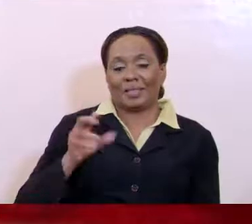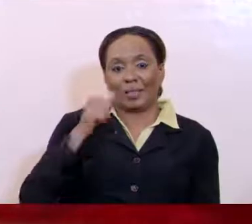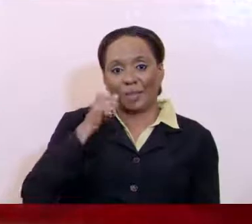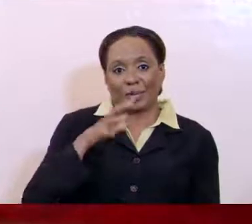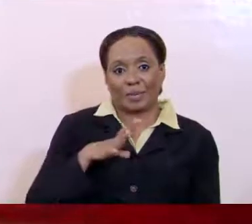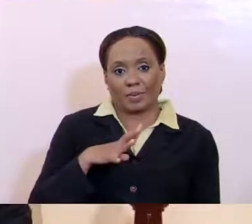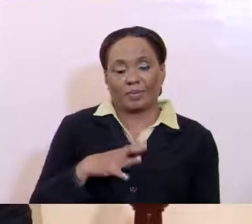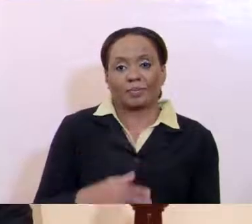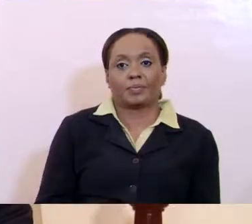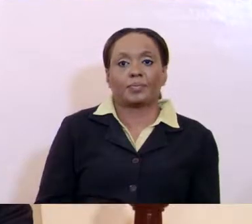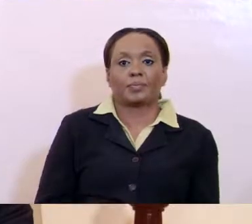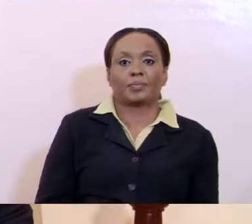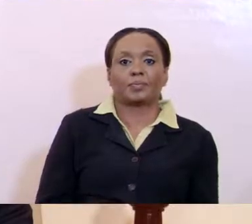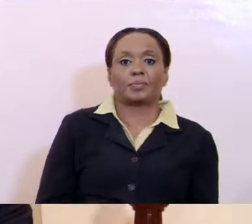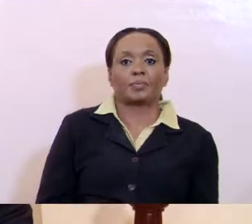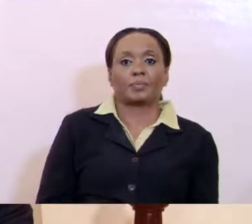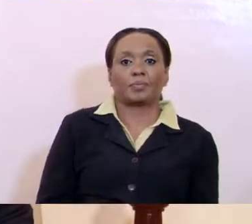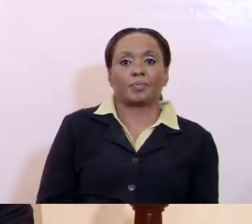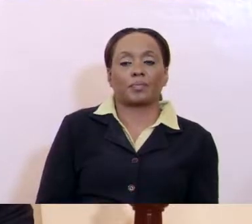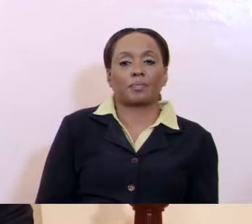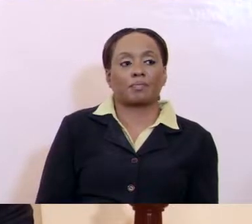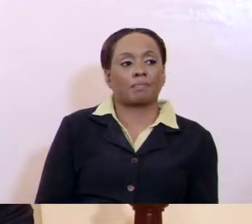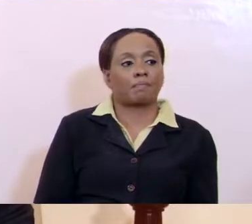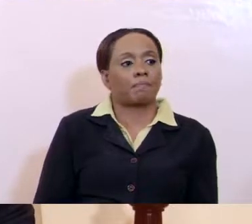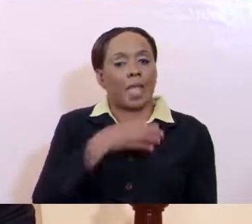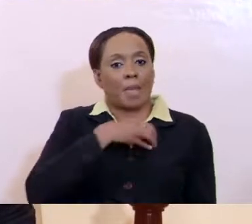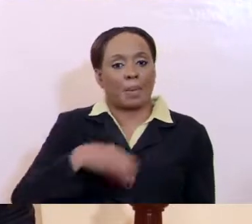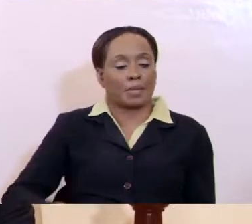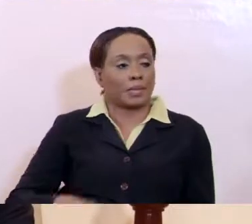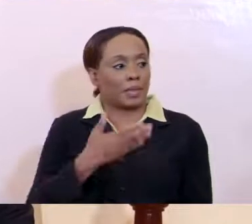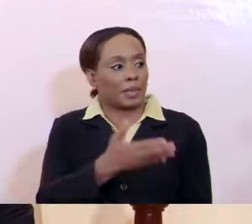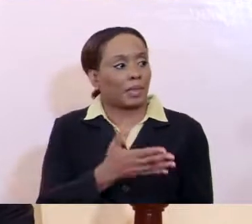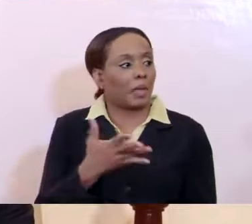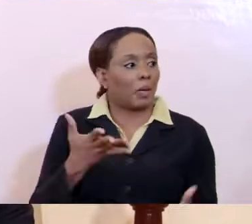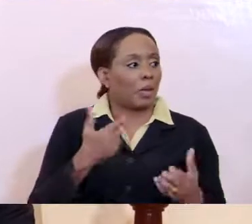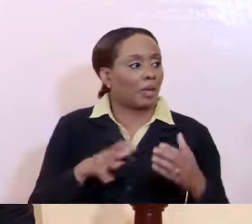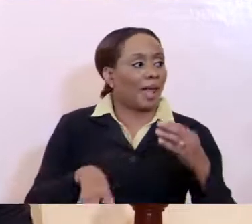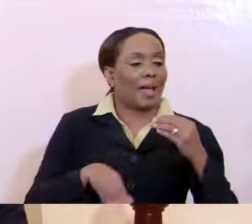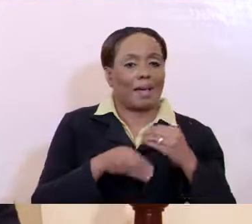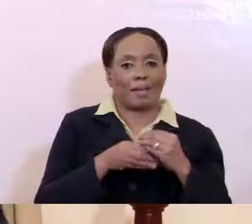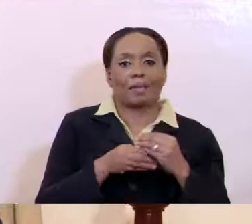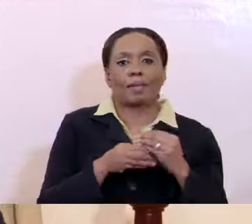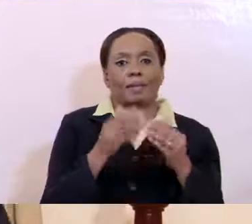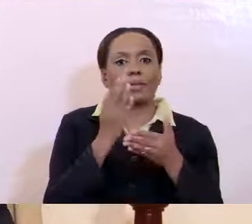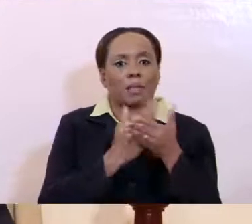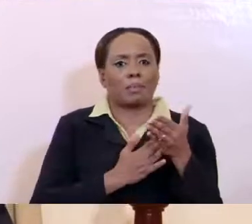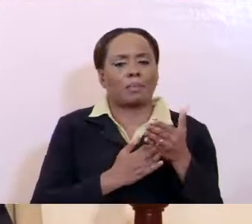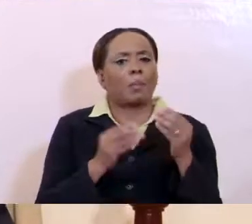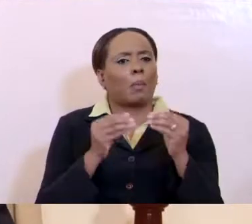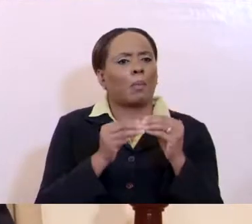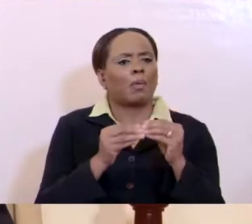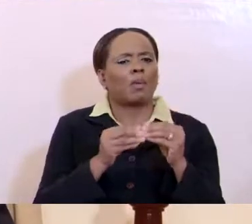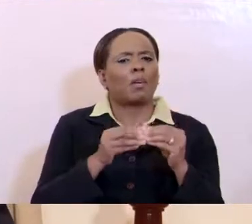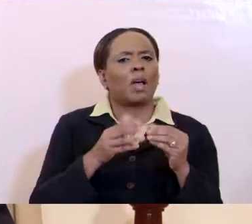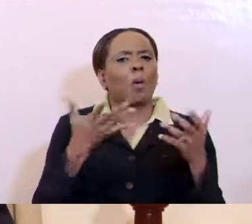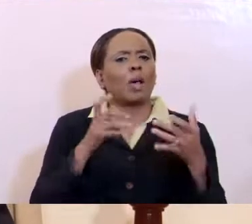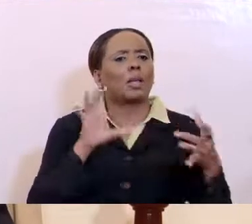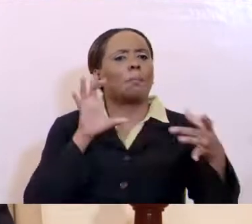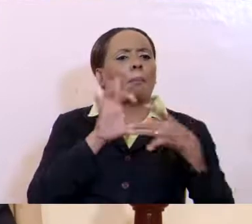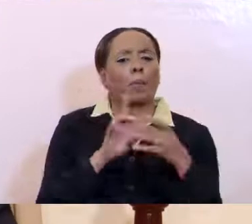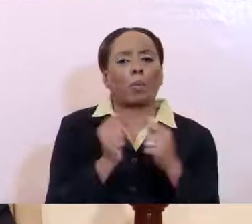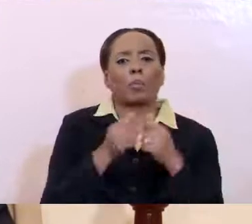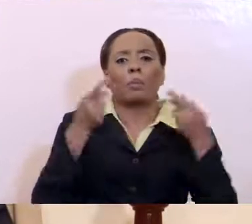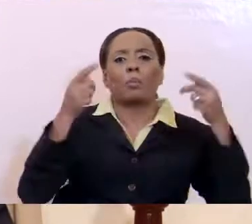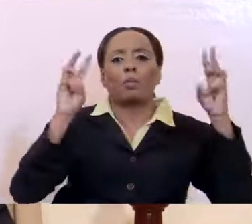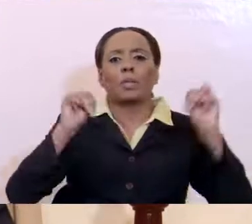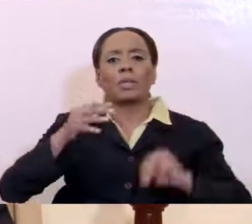women. Ambassador Thompson, if I may, I'll just add a little bit of context to what the Prime Minister said yesterday in her speech when she was